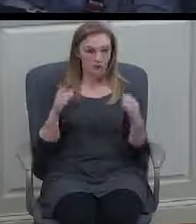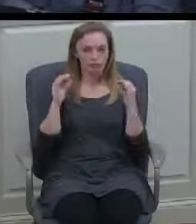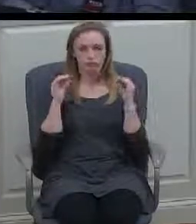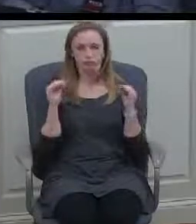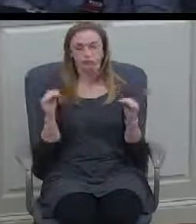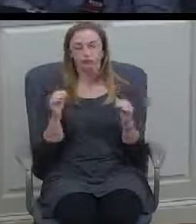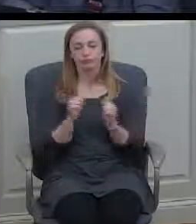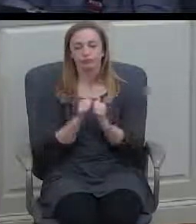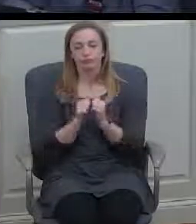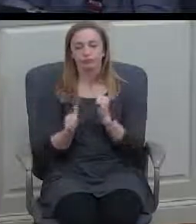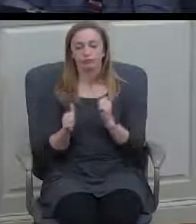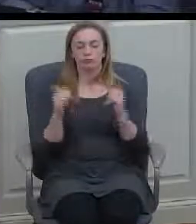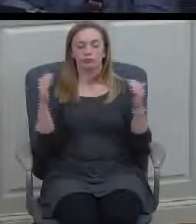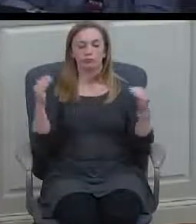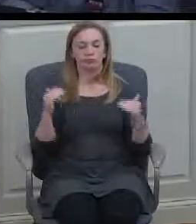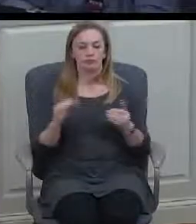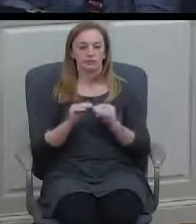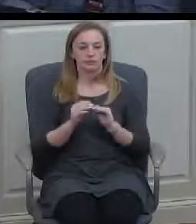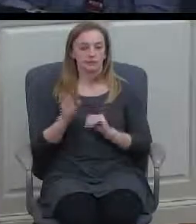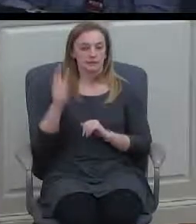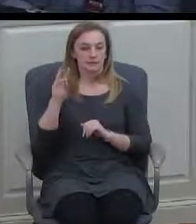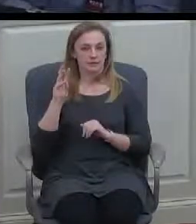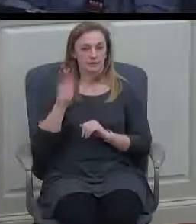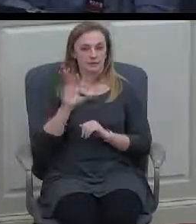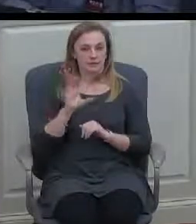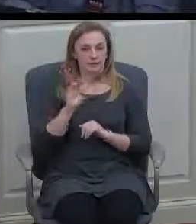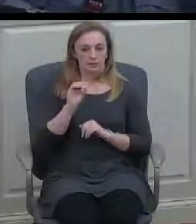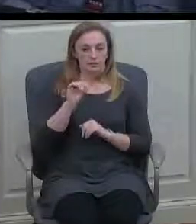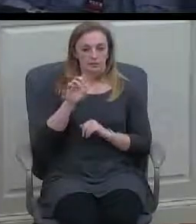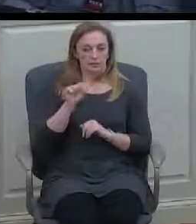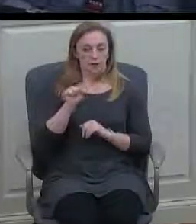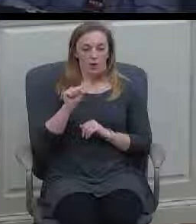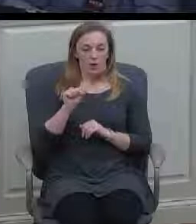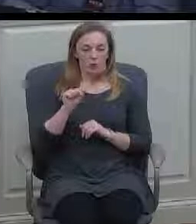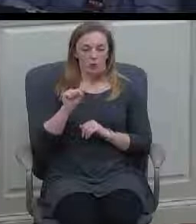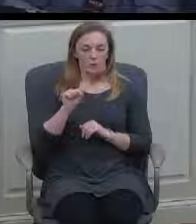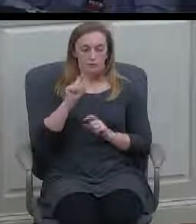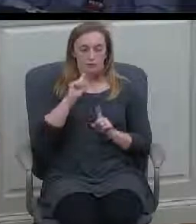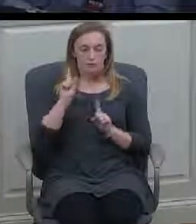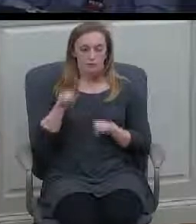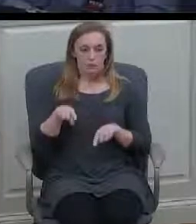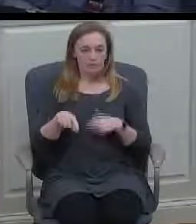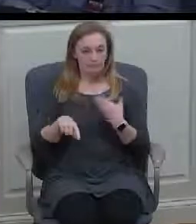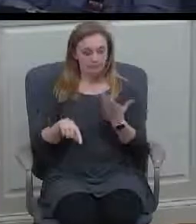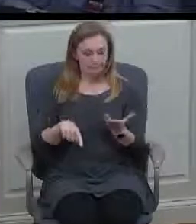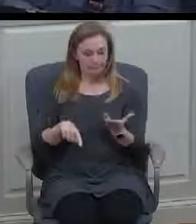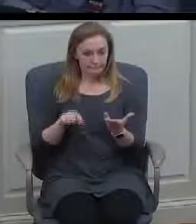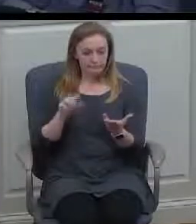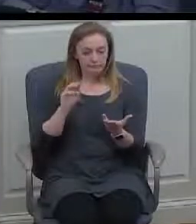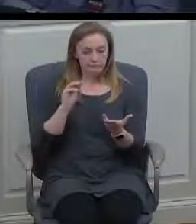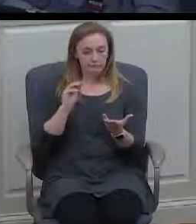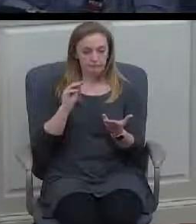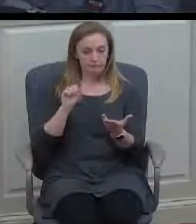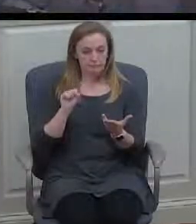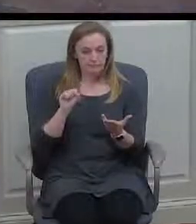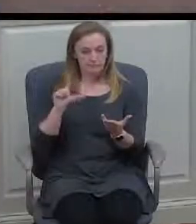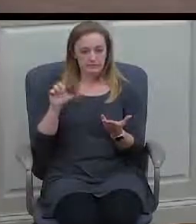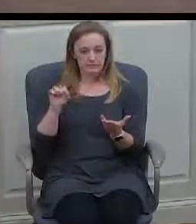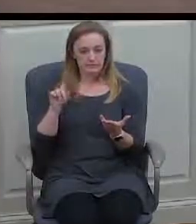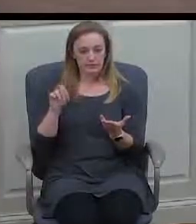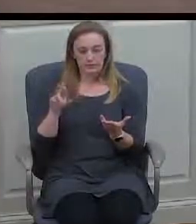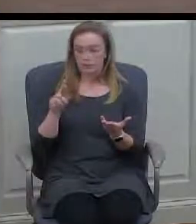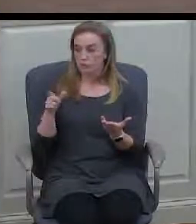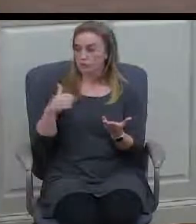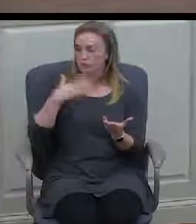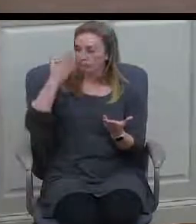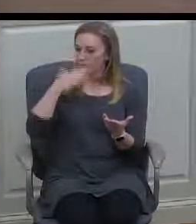sign. Motion carries. Item 6 is Codes Enforcement Report. Good Ms. evening. Lester. You have before you